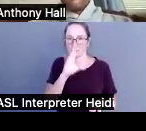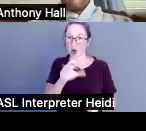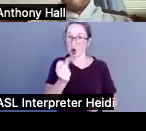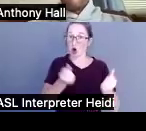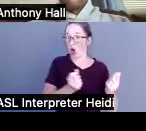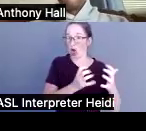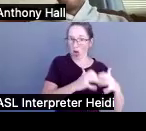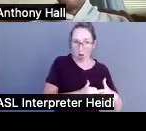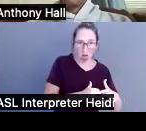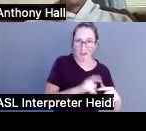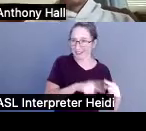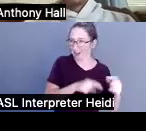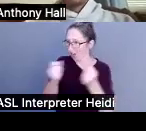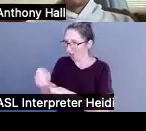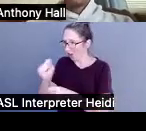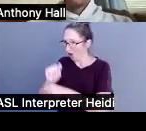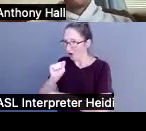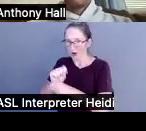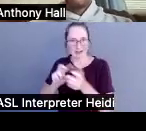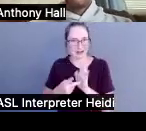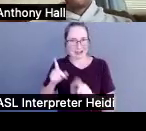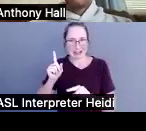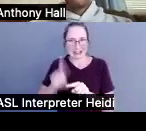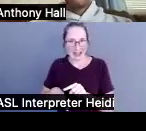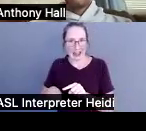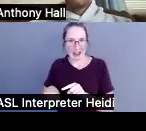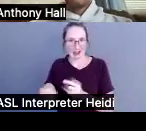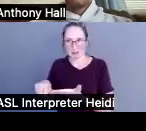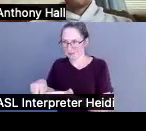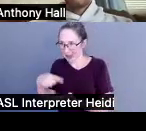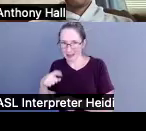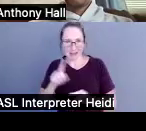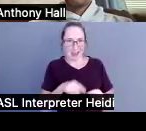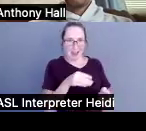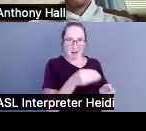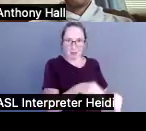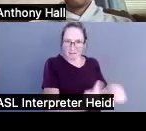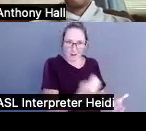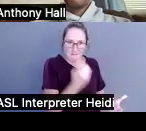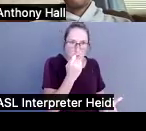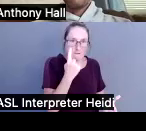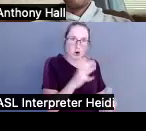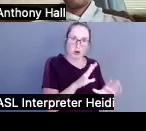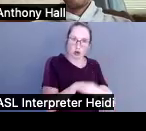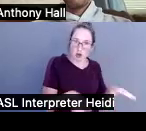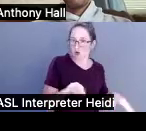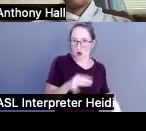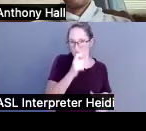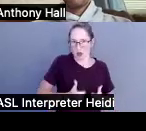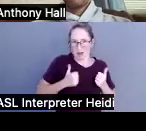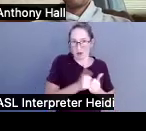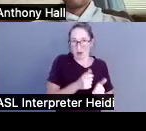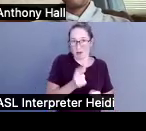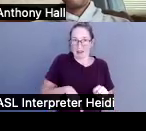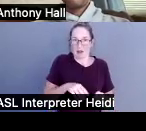down, now they can't get to work, which means they can't feed their children or whoever else is living with them, or even themselves.